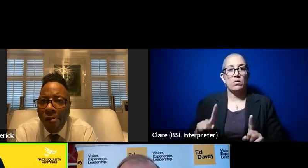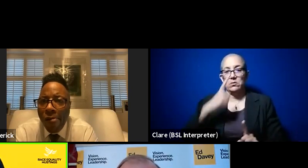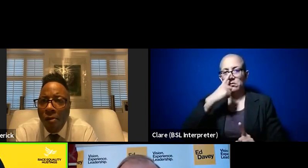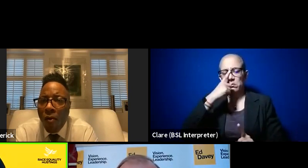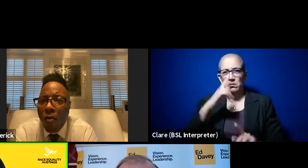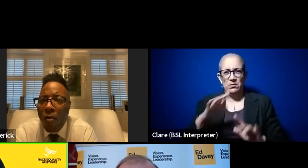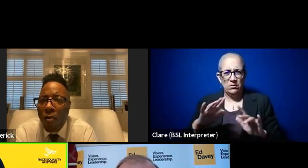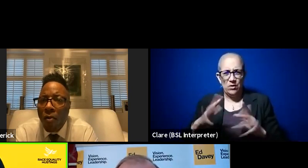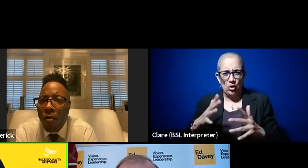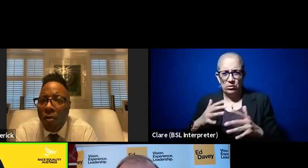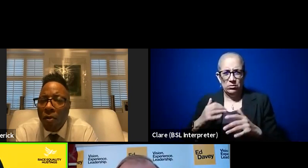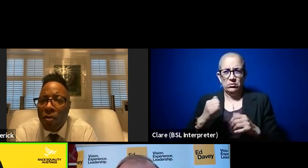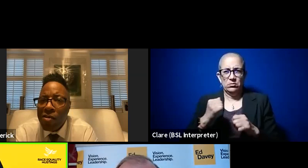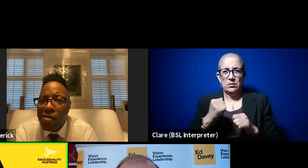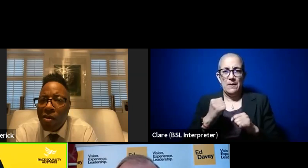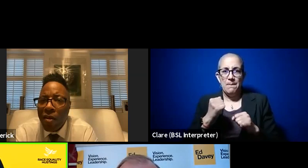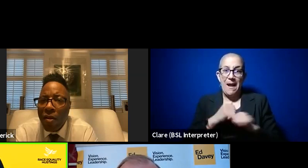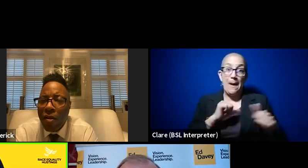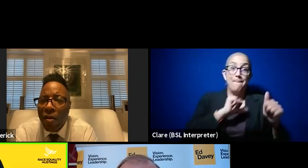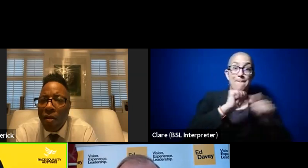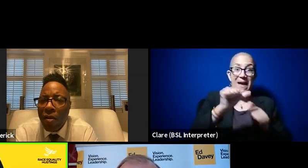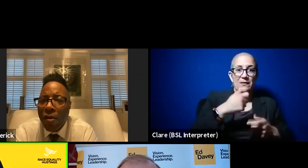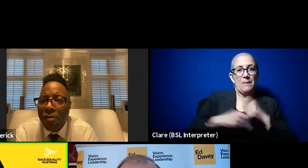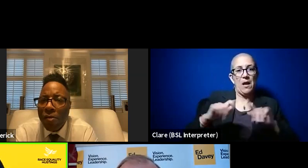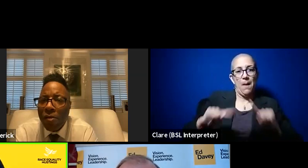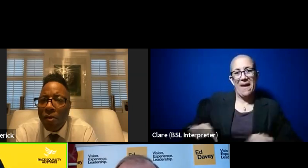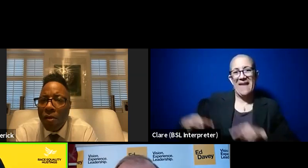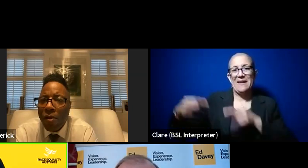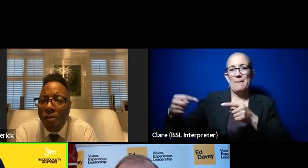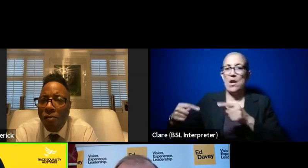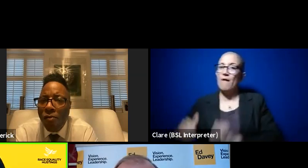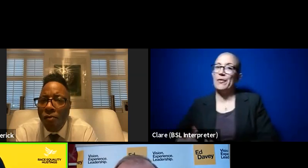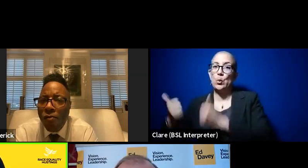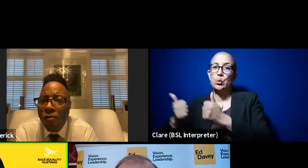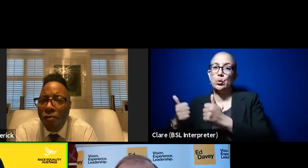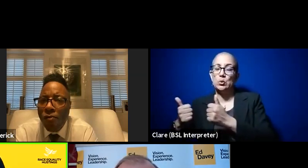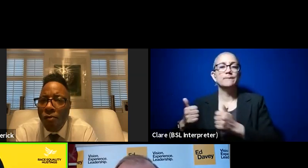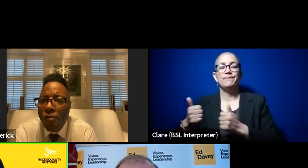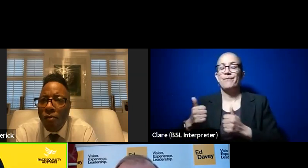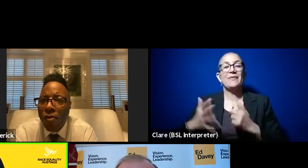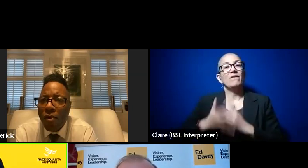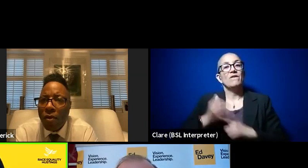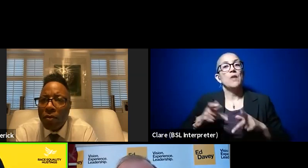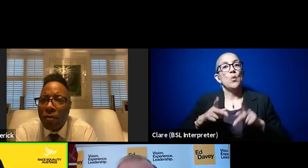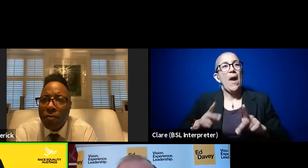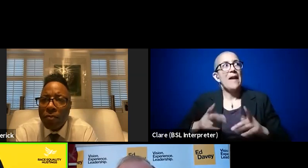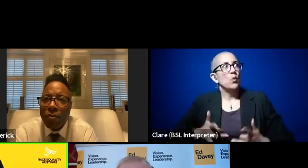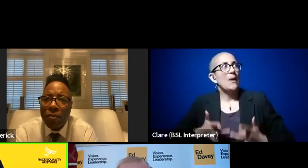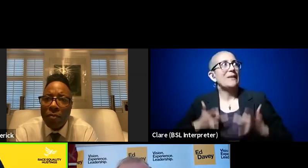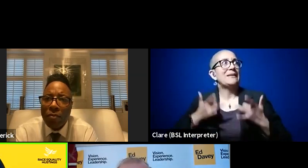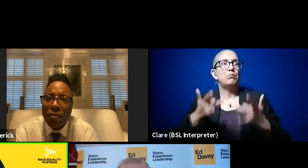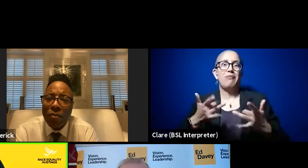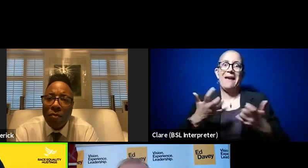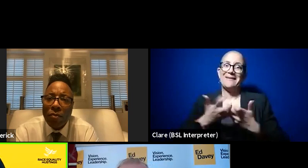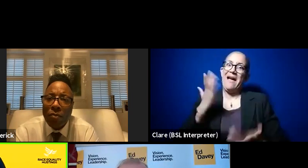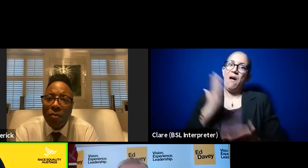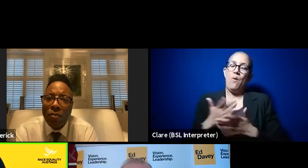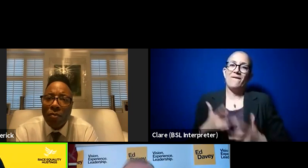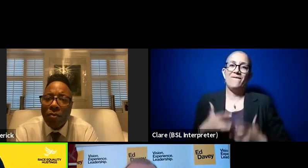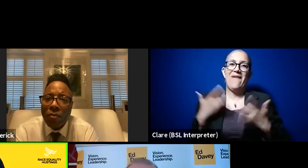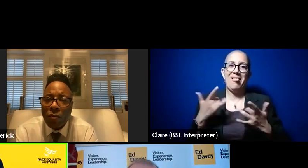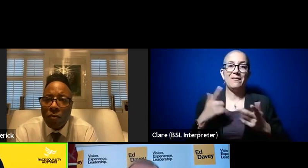make the best be the enemy of the good, and to find a way of expressing how I really felt, and how I think actually